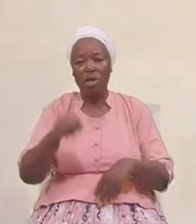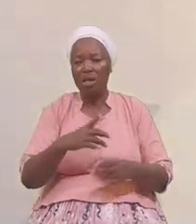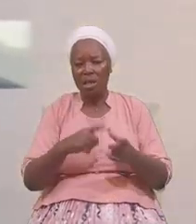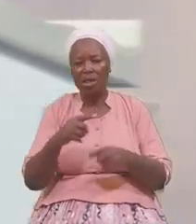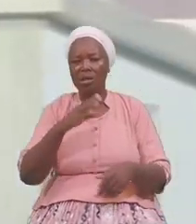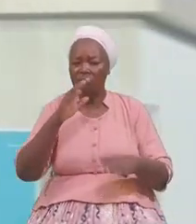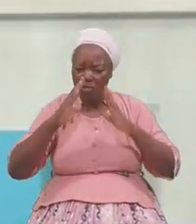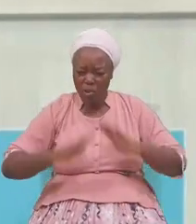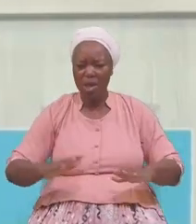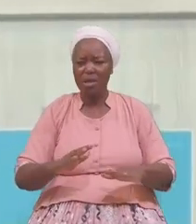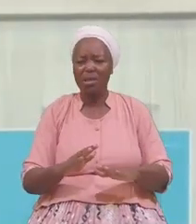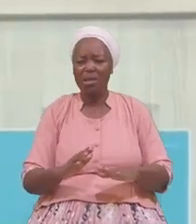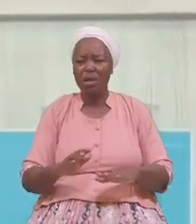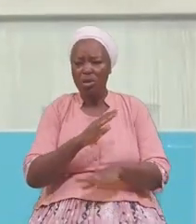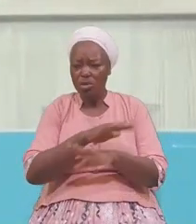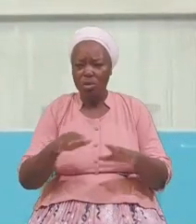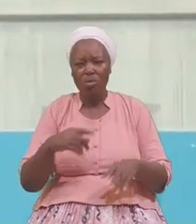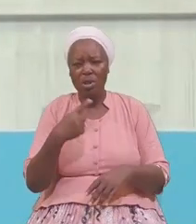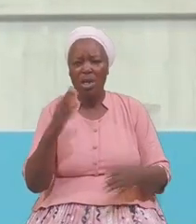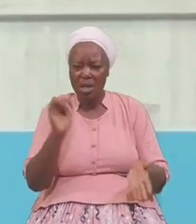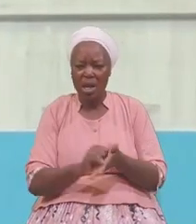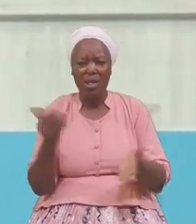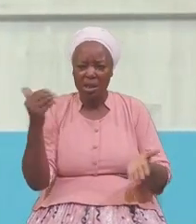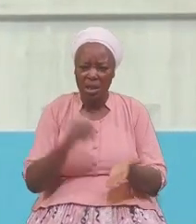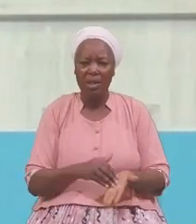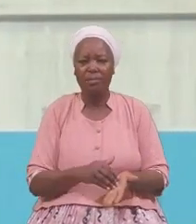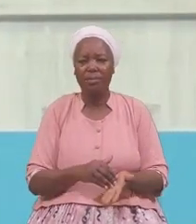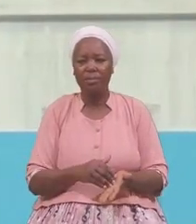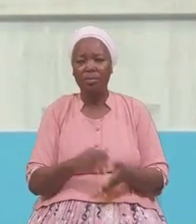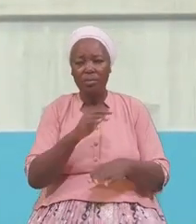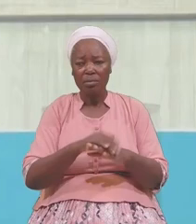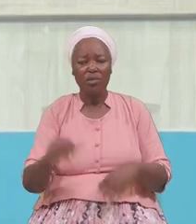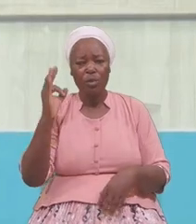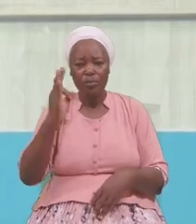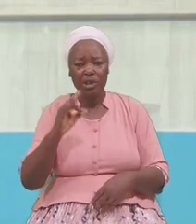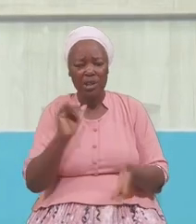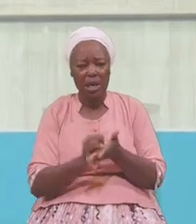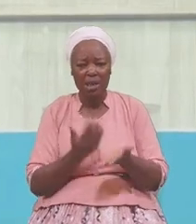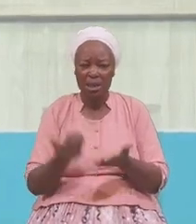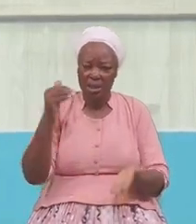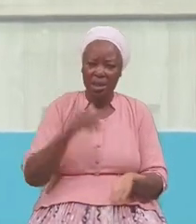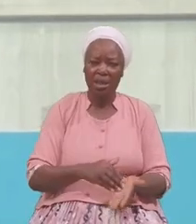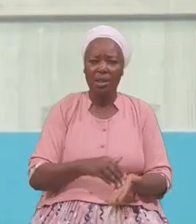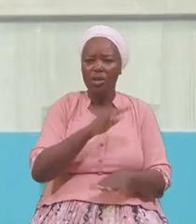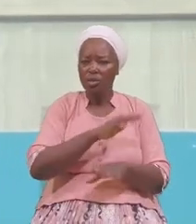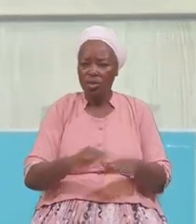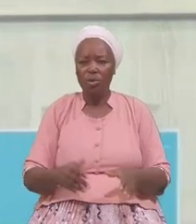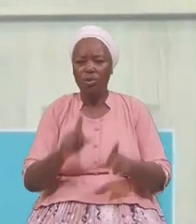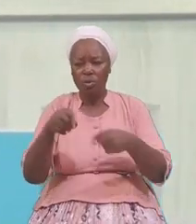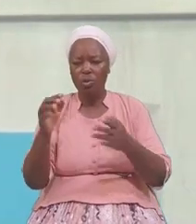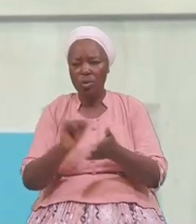keep quiet, don't say that again. Don't preach that again. Don't go